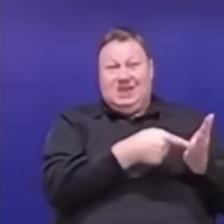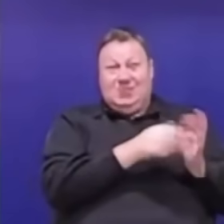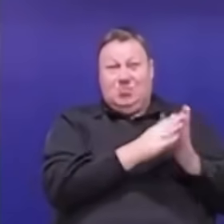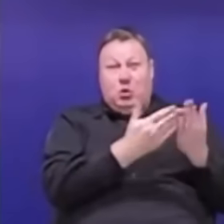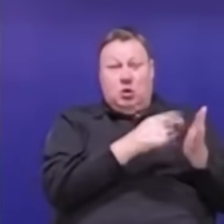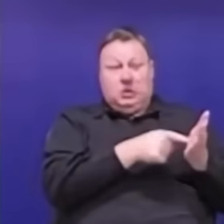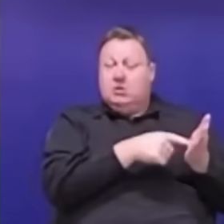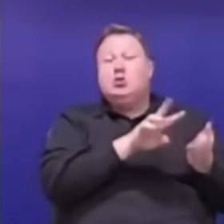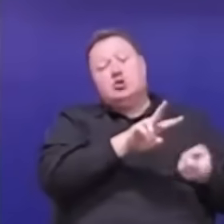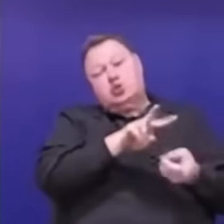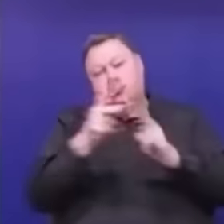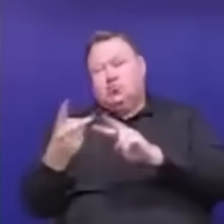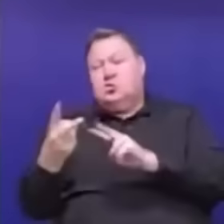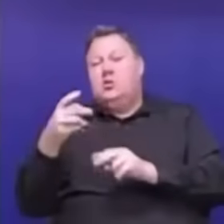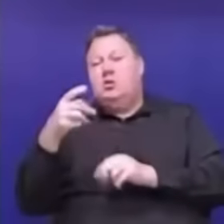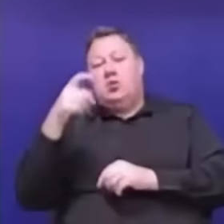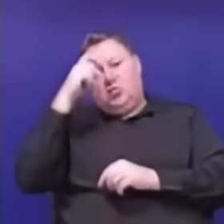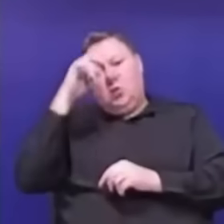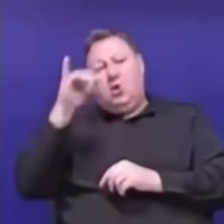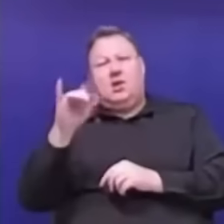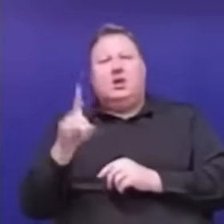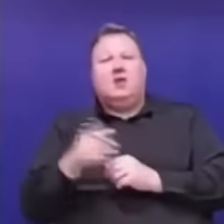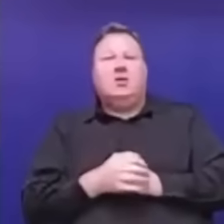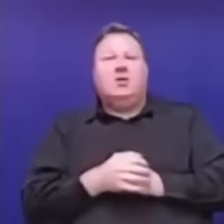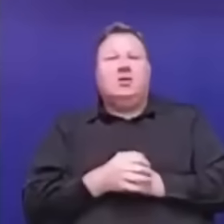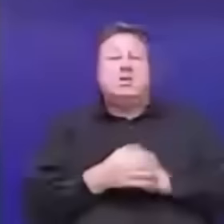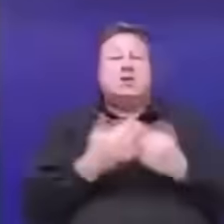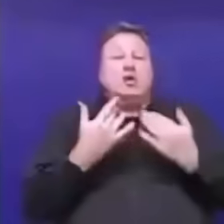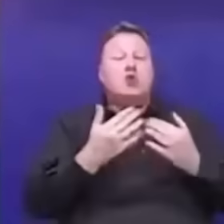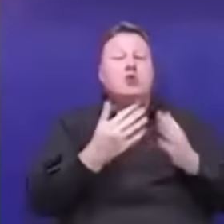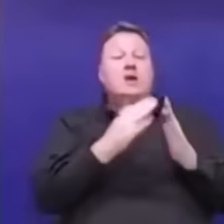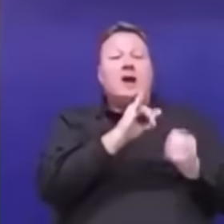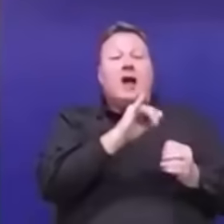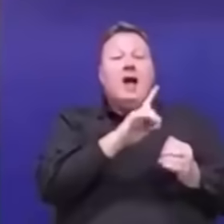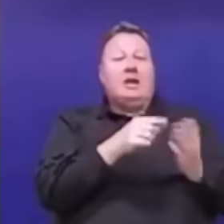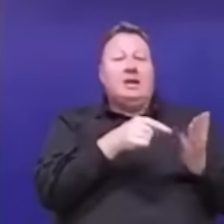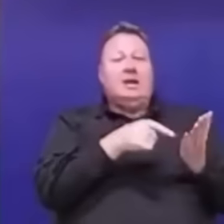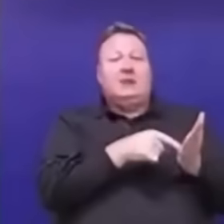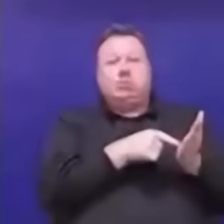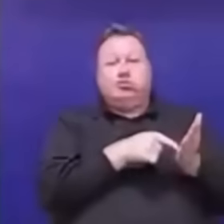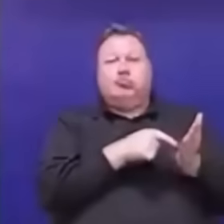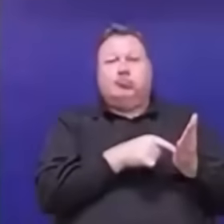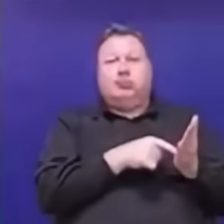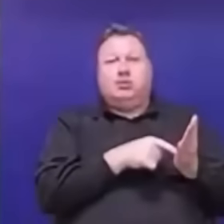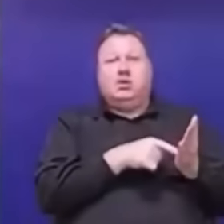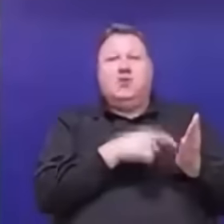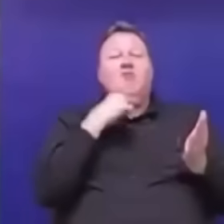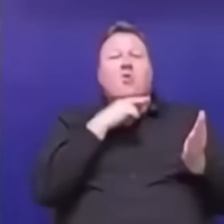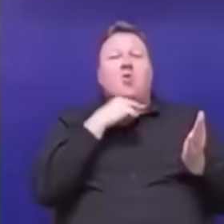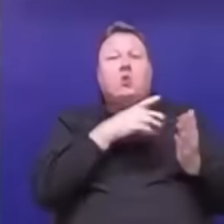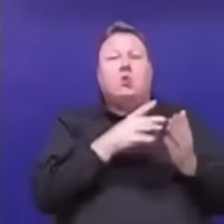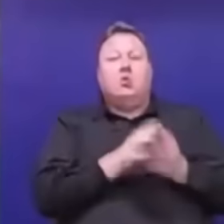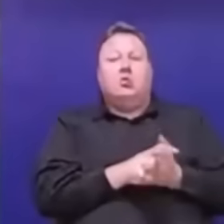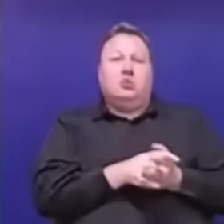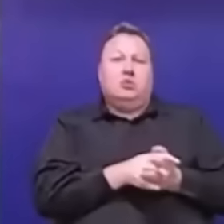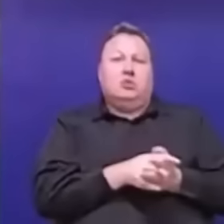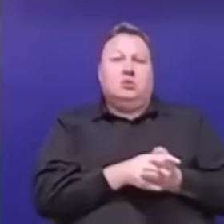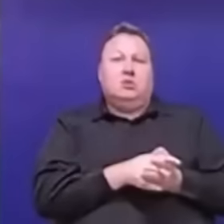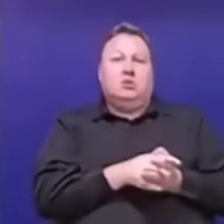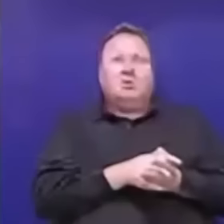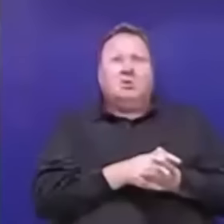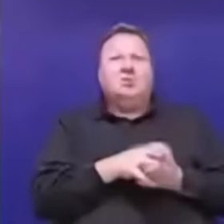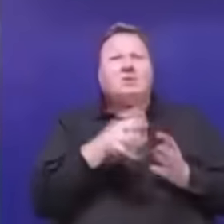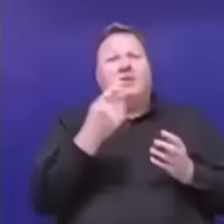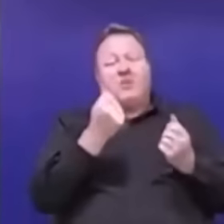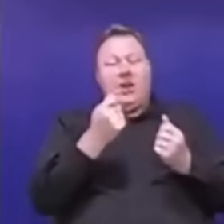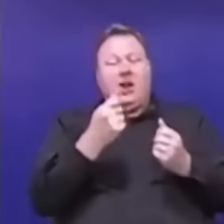secure Smart ID. The Green ID is the most defrauded document on the African continent, and it sits at the heart of